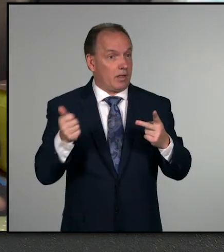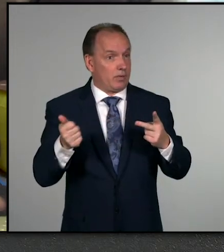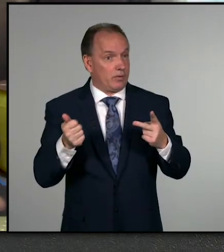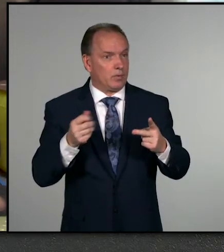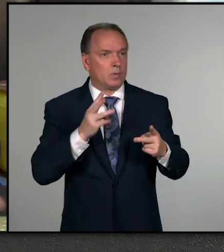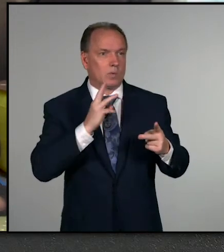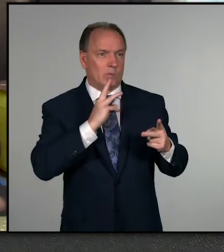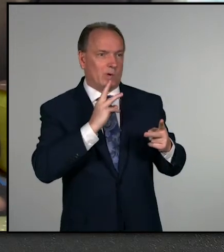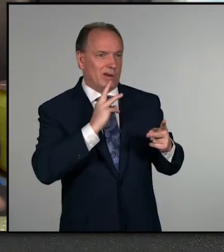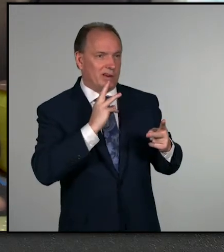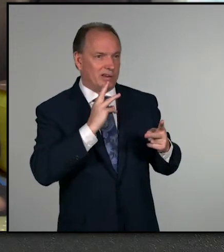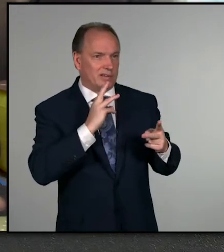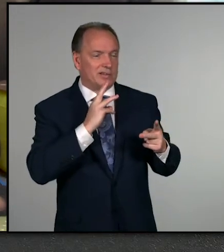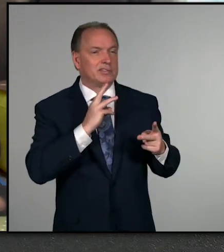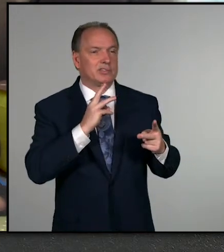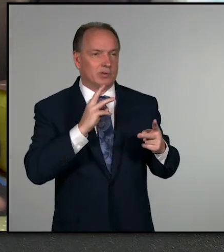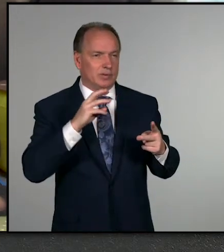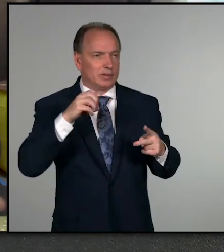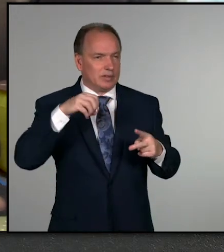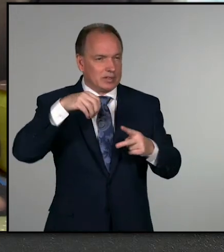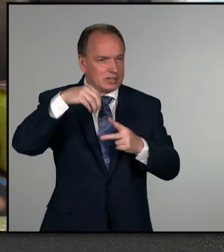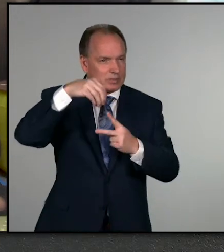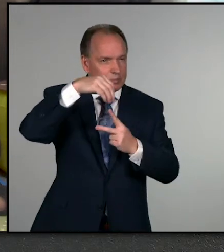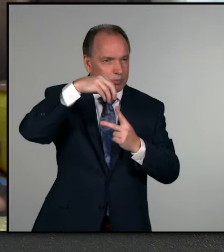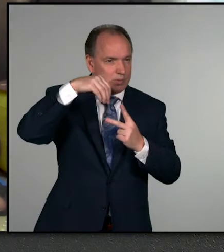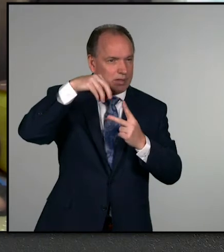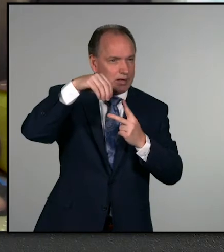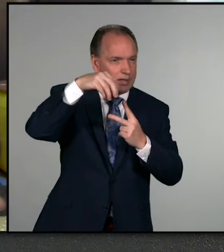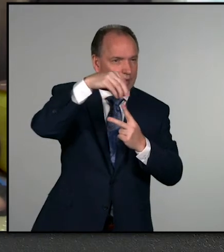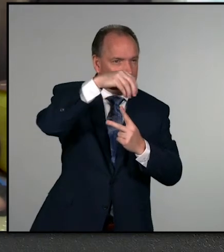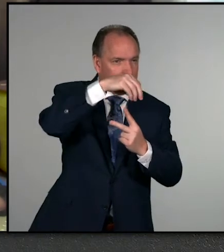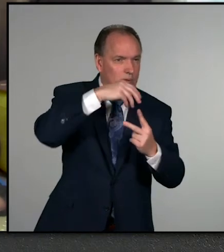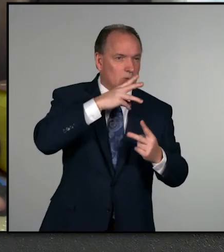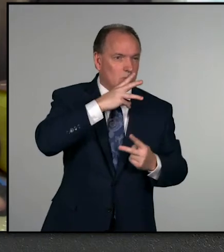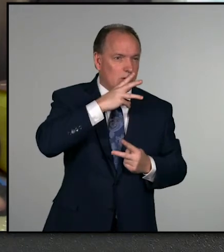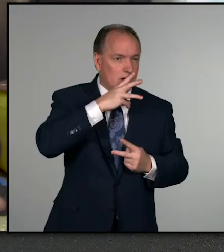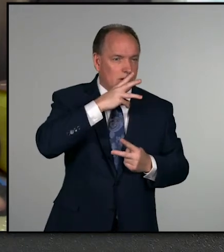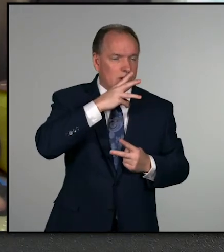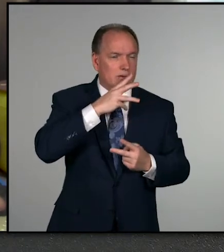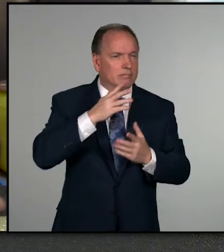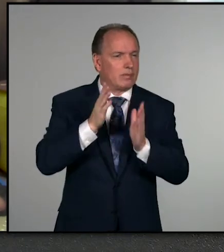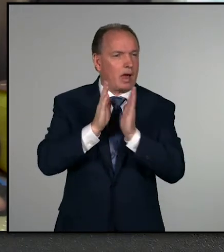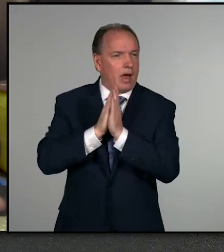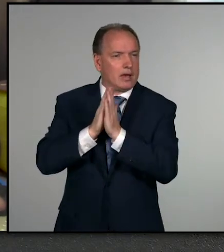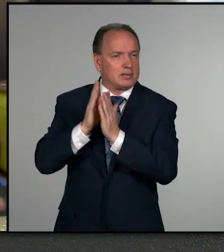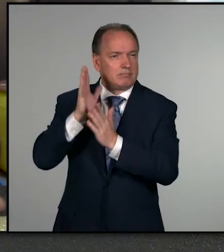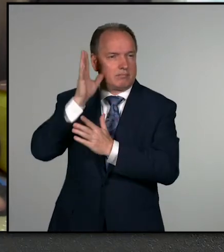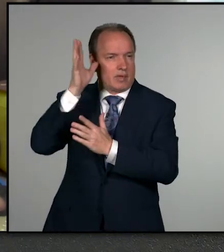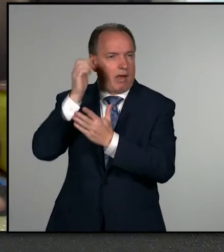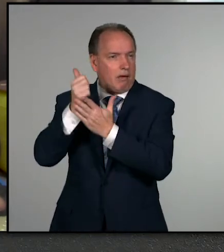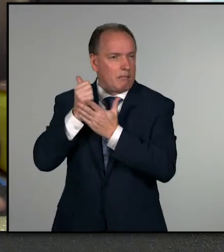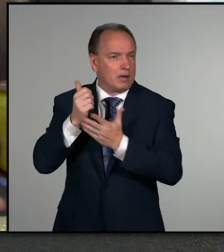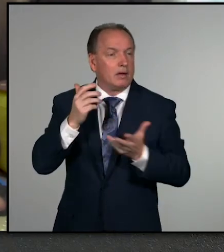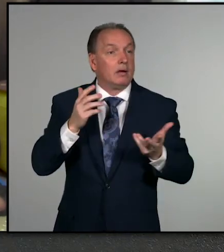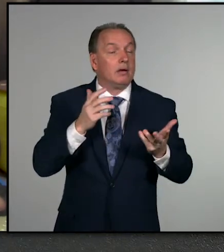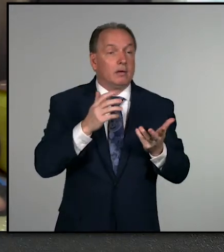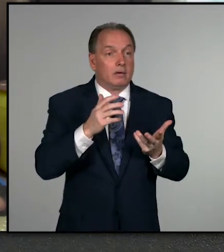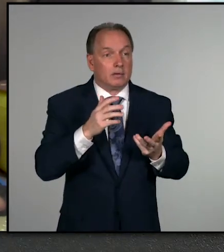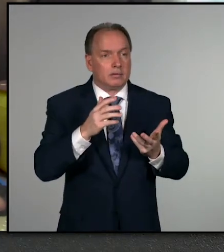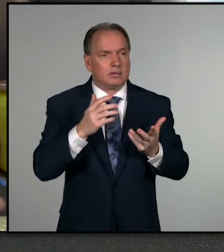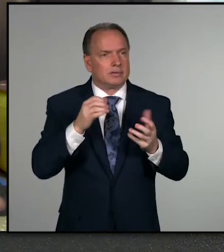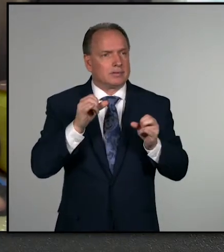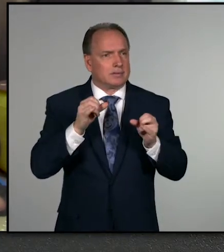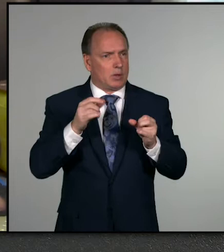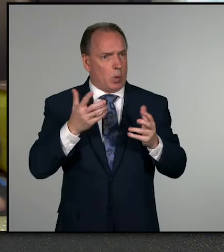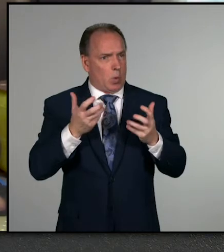water. So what you would do next is sprinkle just a little bit of water on there. Ask a grown-up how much would be good. You want to make sure that they